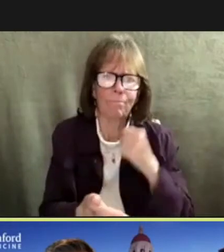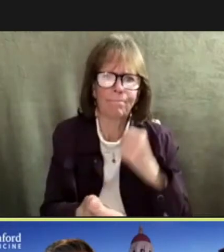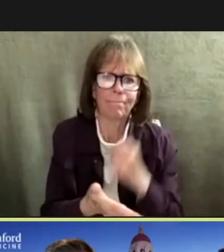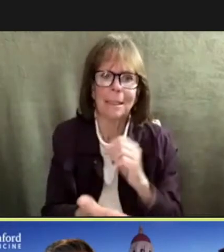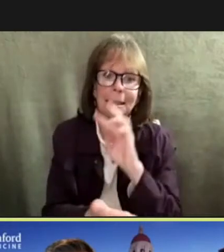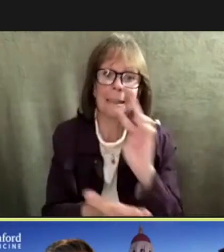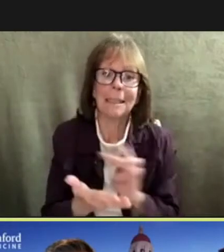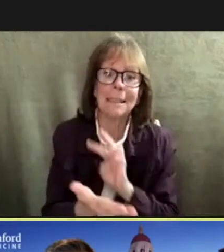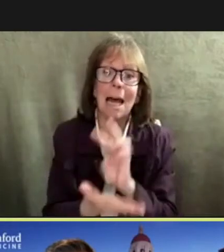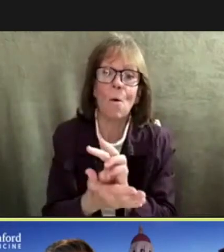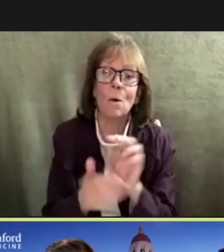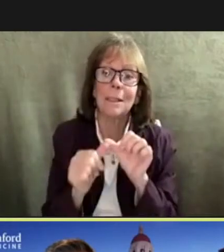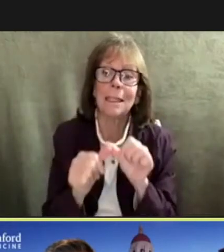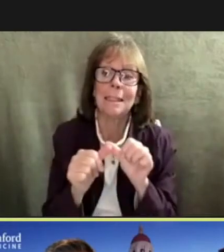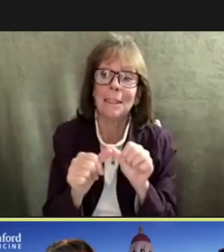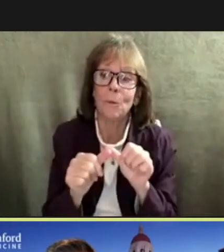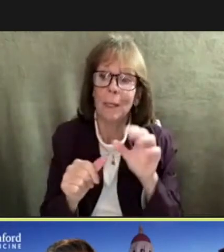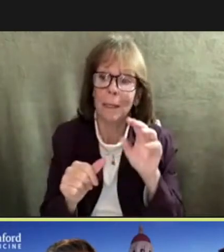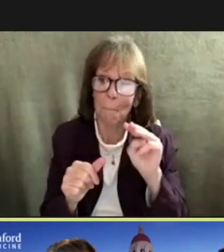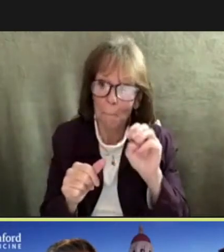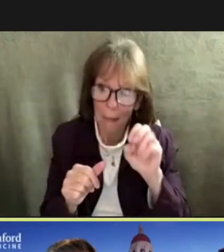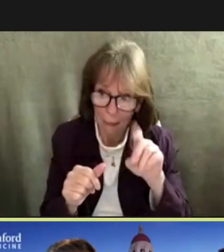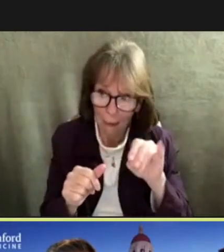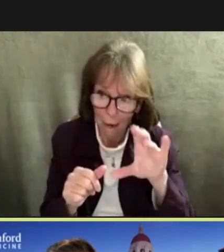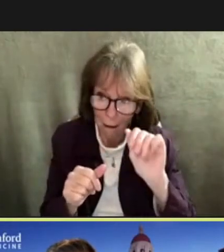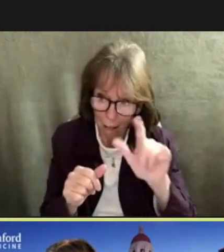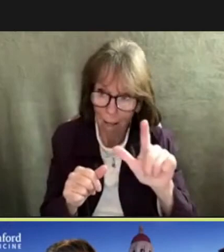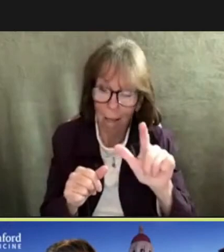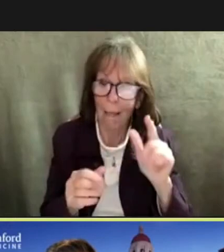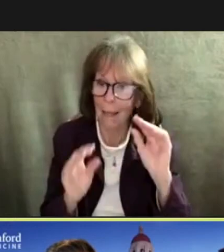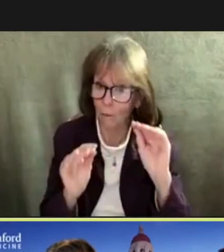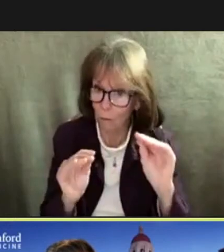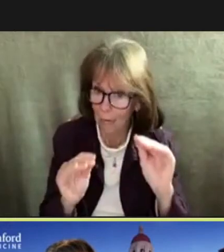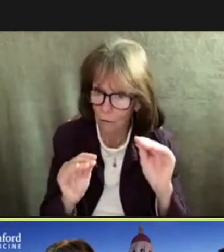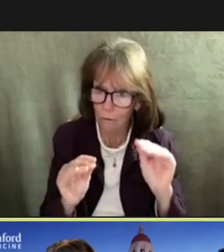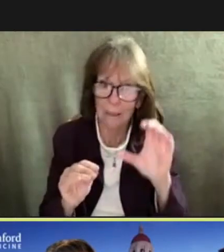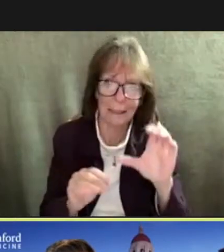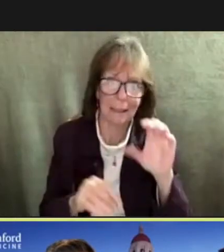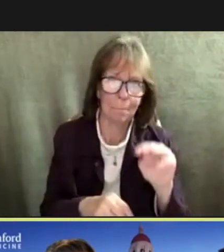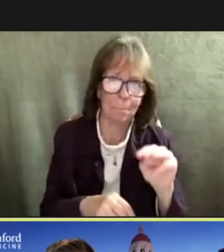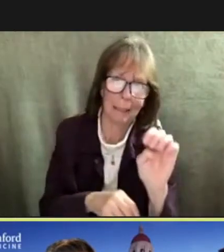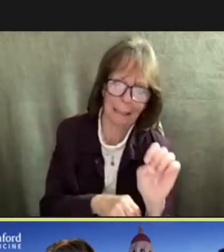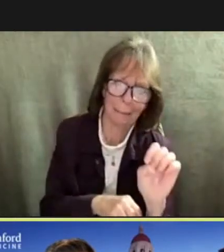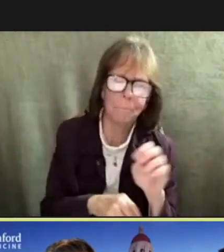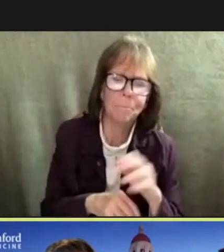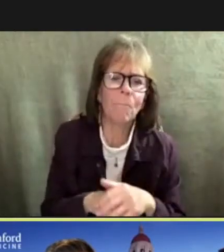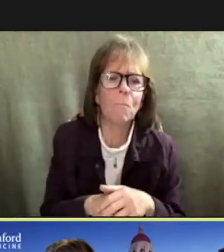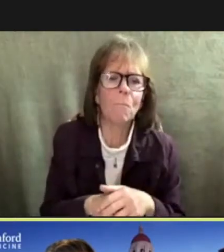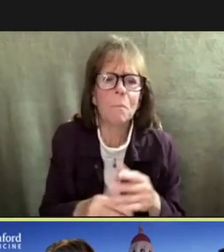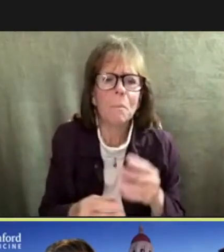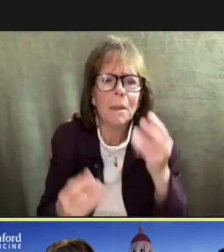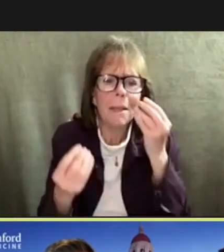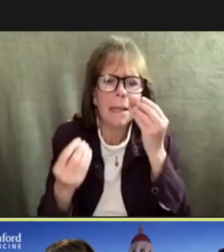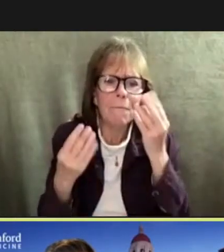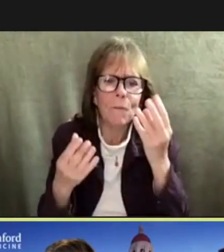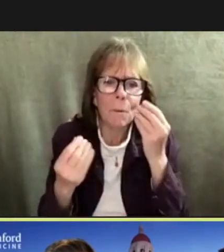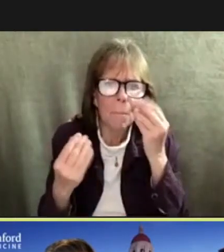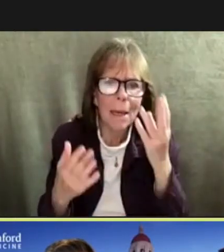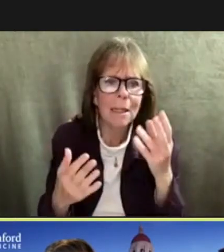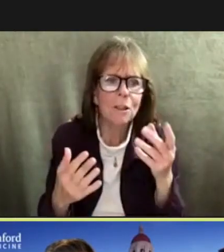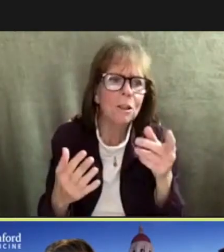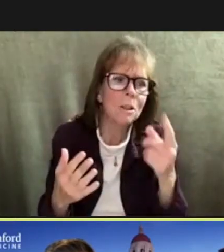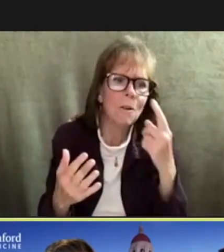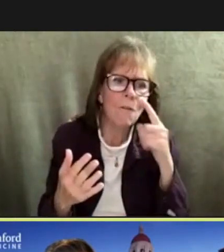of continuing medical education, and the information